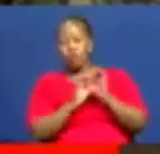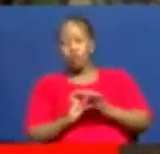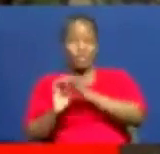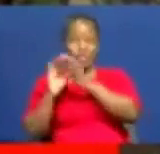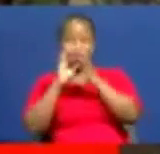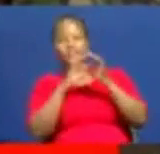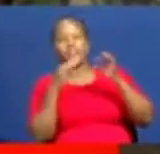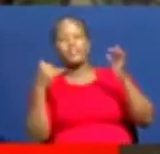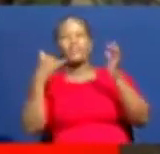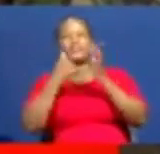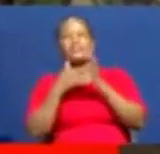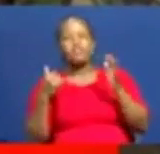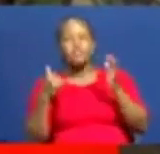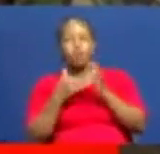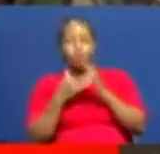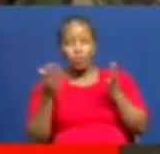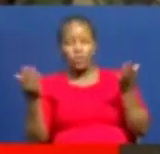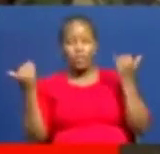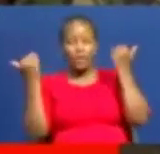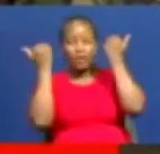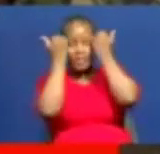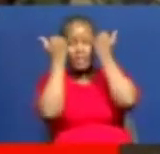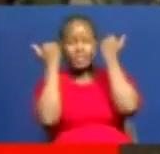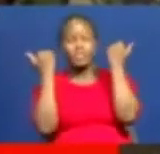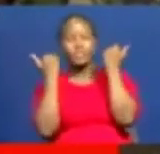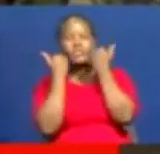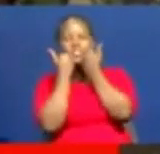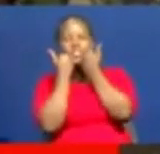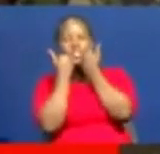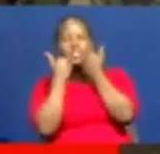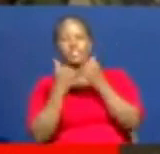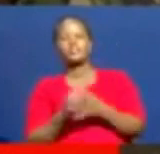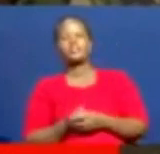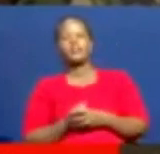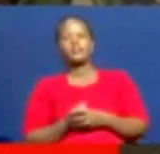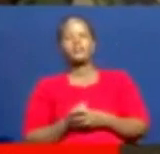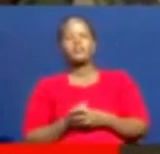including our judiciary.